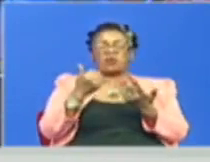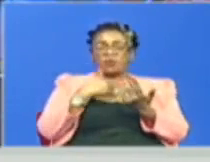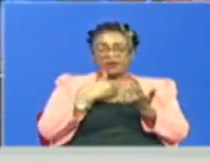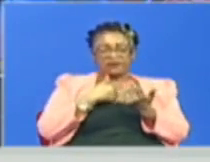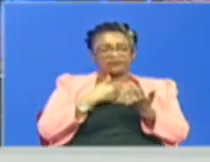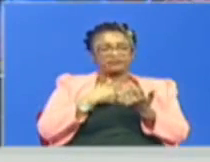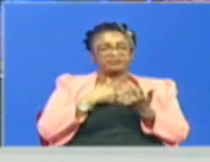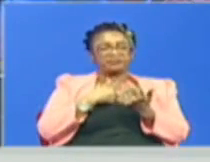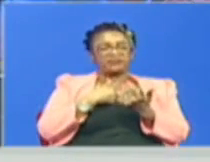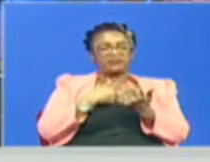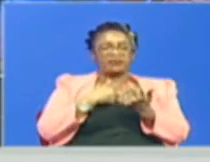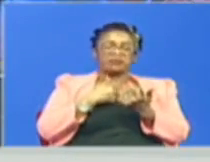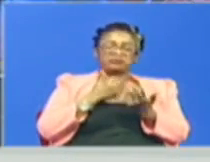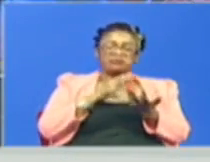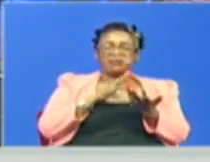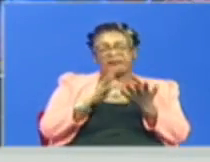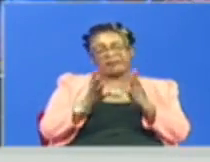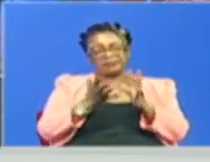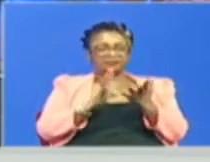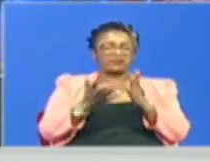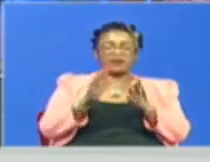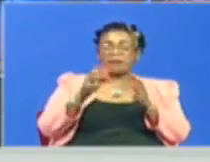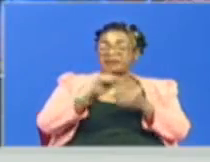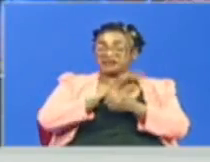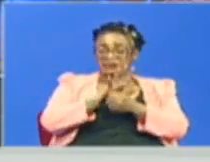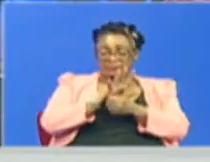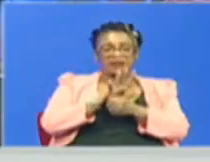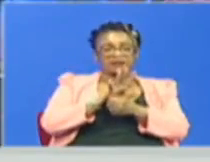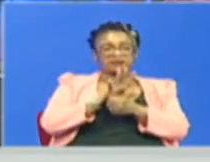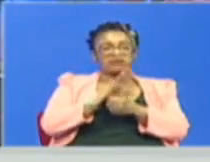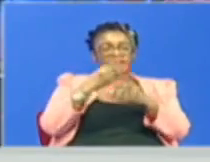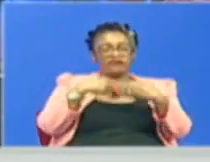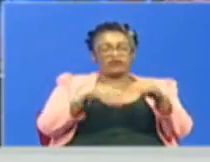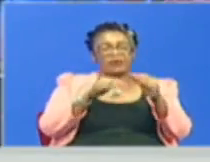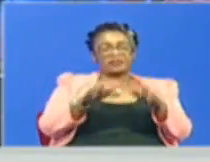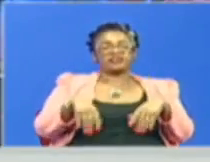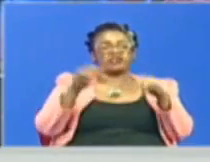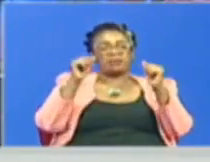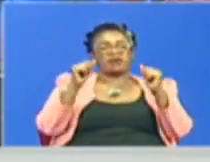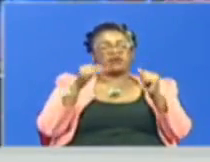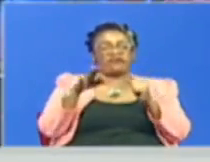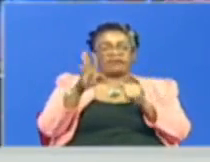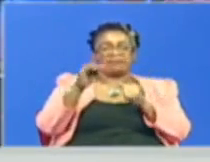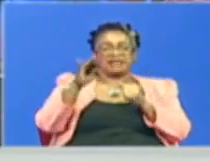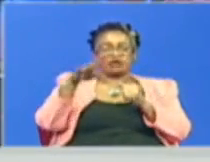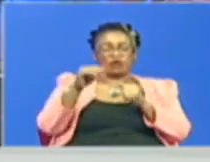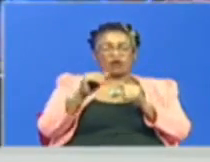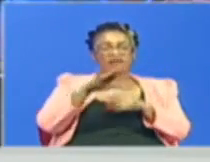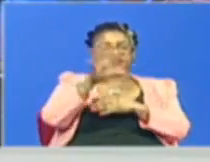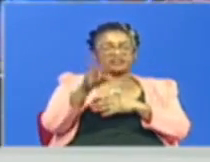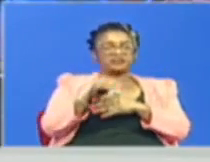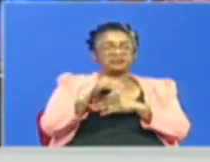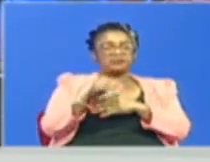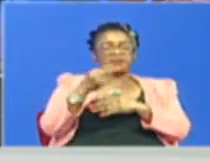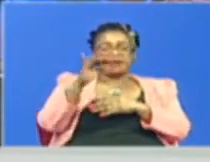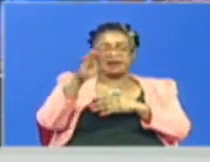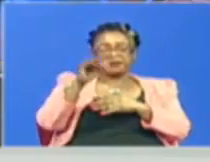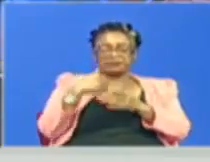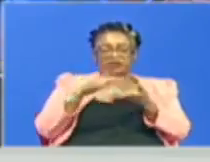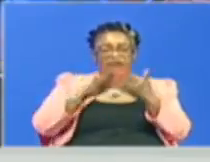a silver lining the pandemic storm, according to the chairman of Bidco Africa, Vimal Shah. Helen Aura has